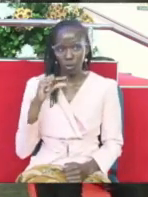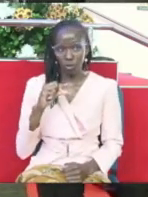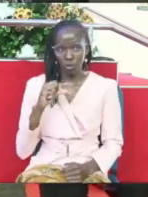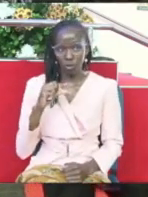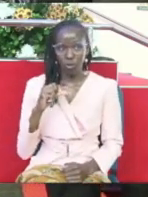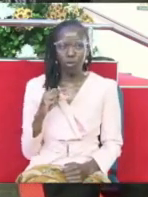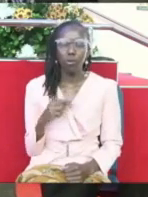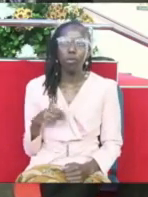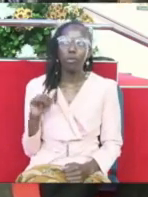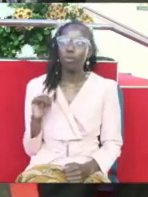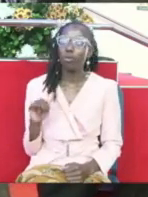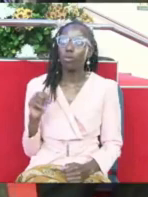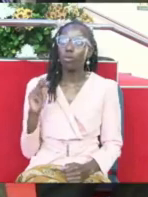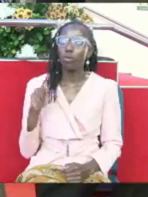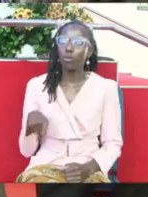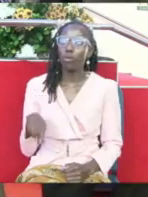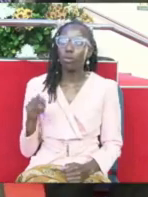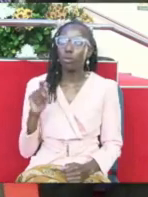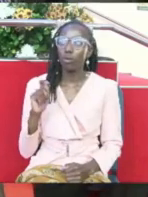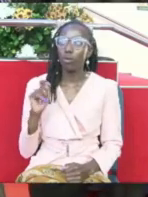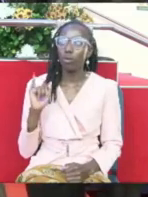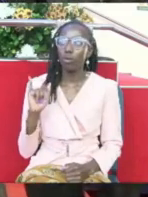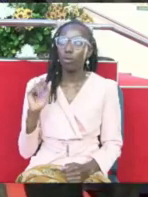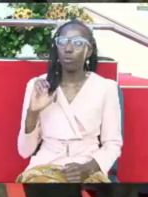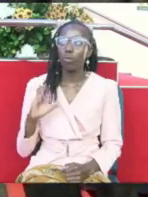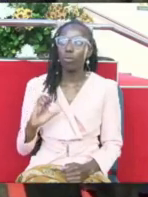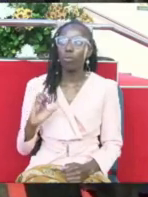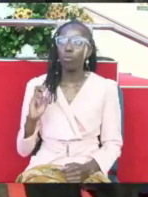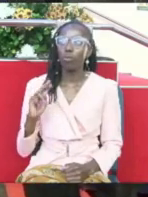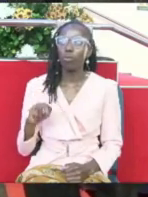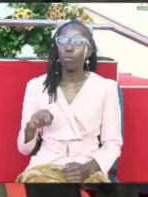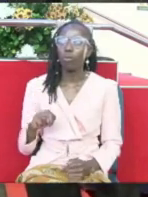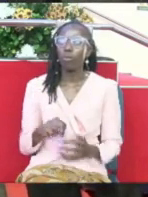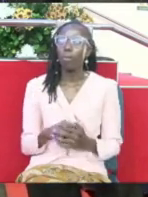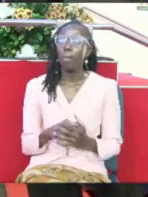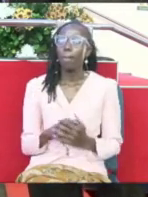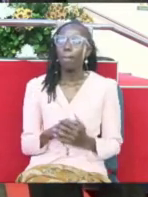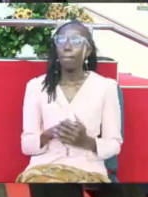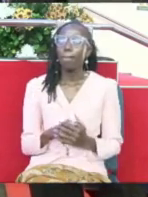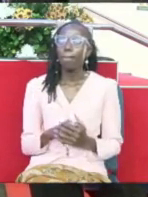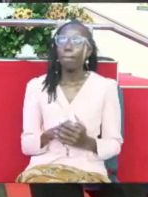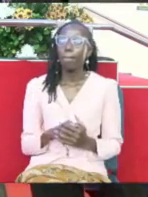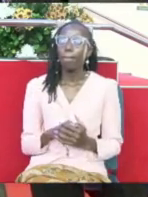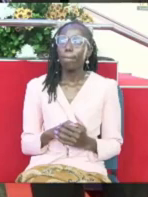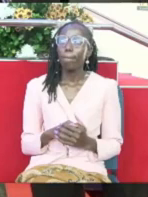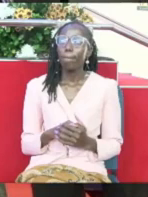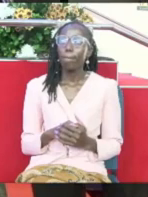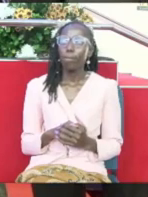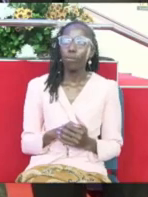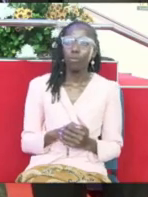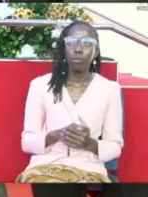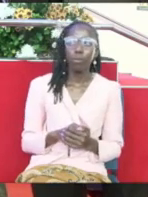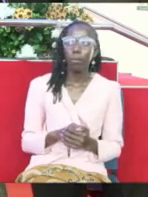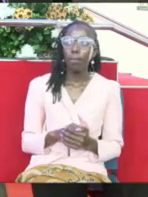in the battlefield. Akatokea kwenye ule uwanja wa vita. Having been sent by the father. Akiwa ametumwa na babake. To bring supplies to his older